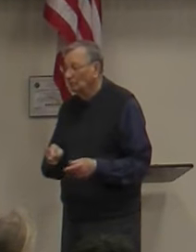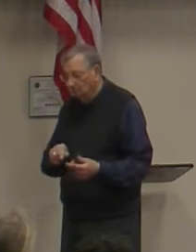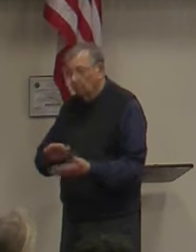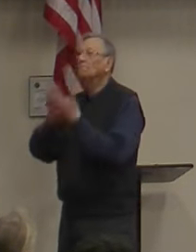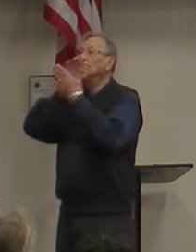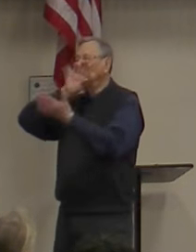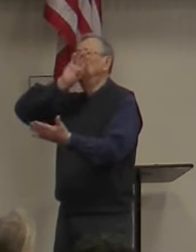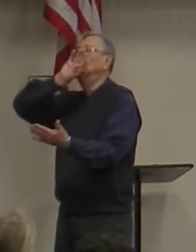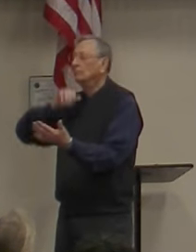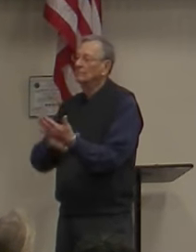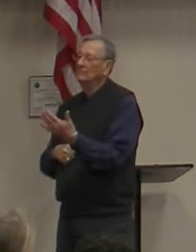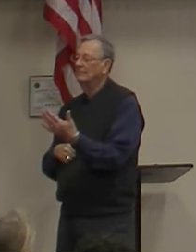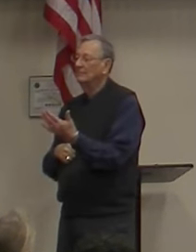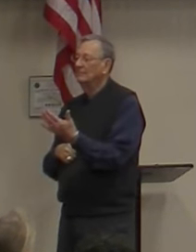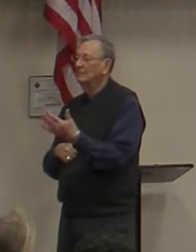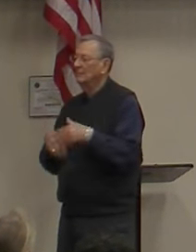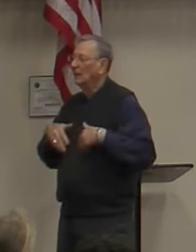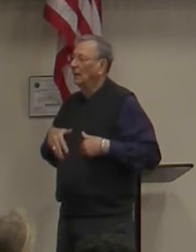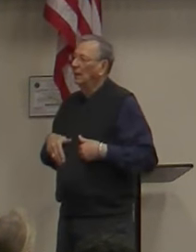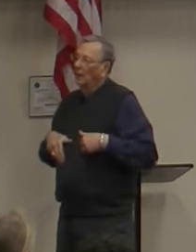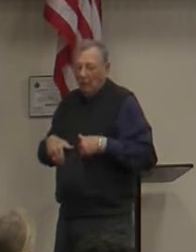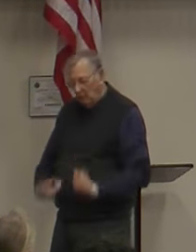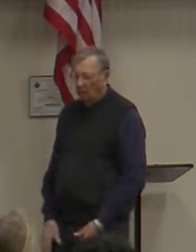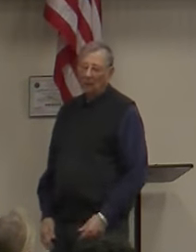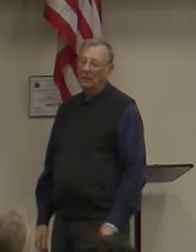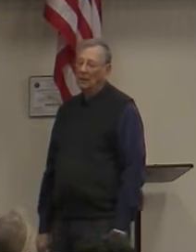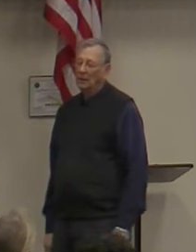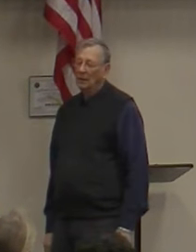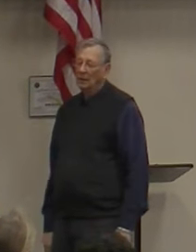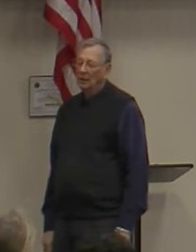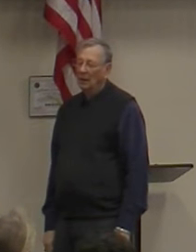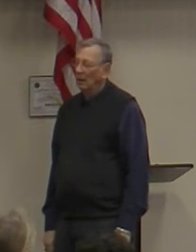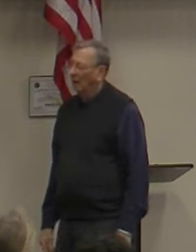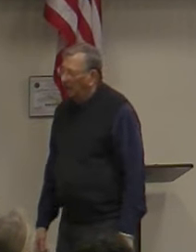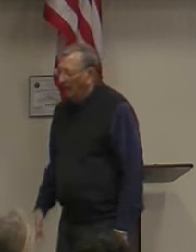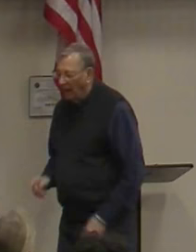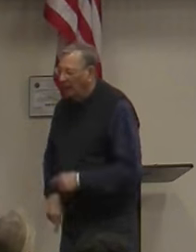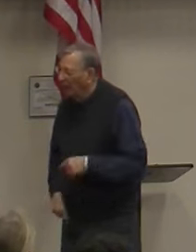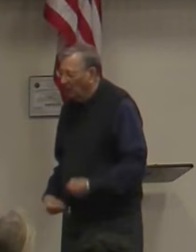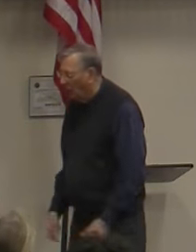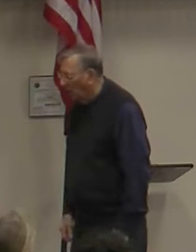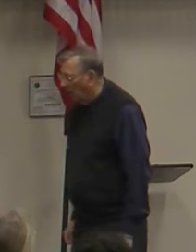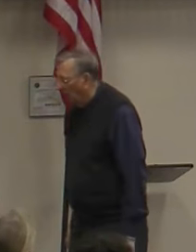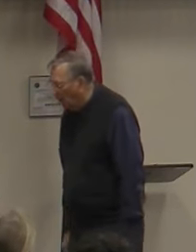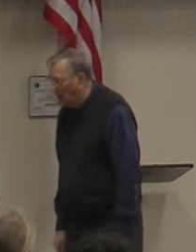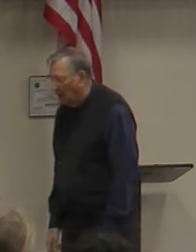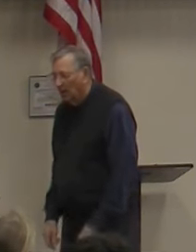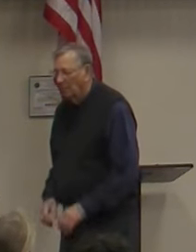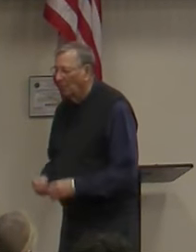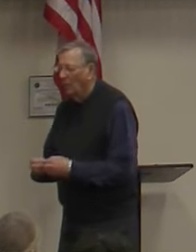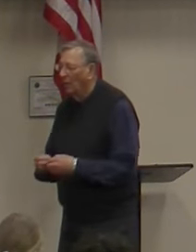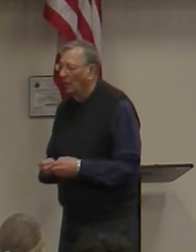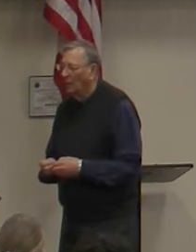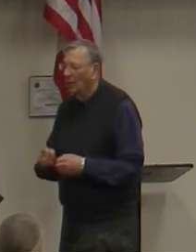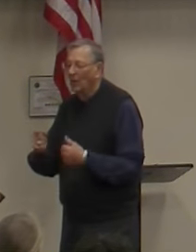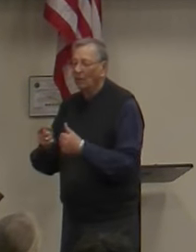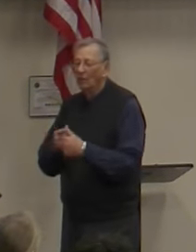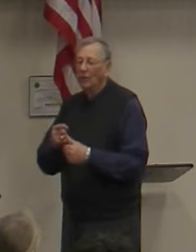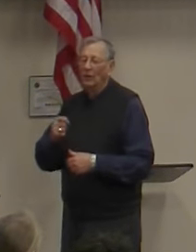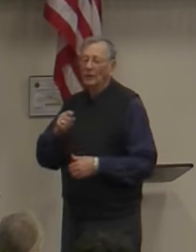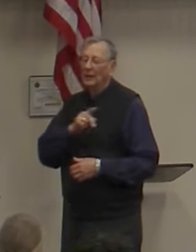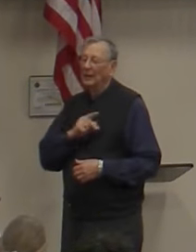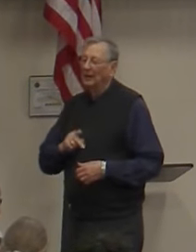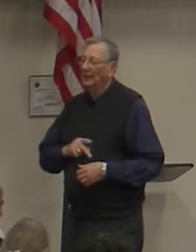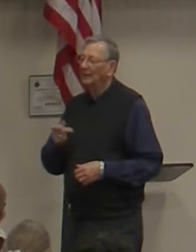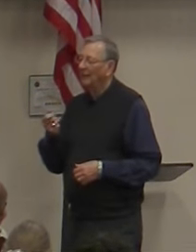wall, when your energy is depleted, when you just don't think you can go any further. 1 Kings 19, 1 through 14, we